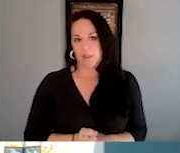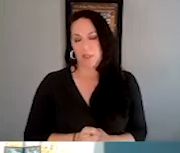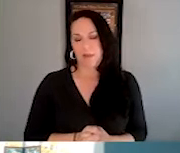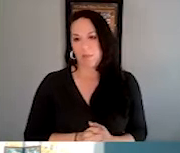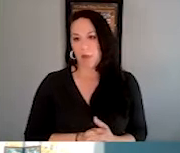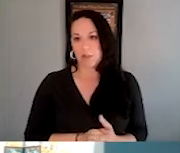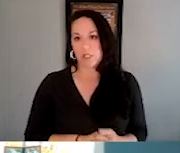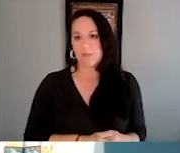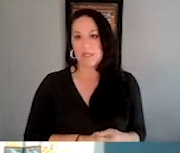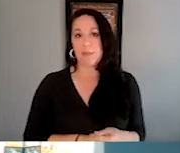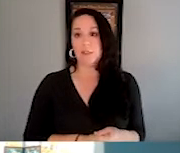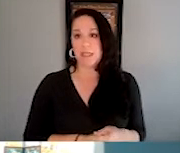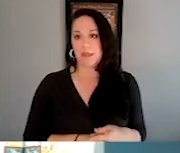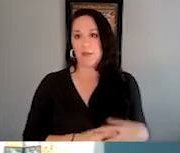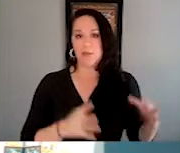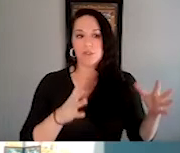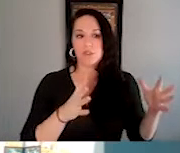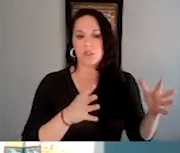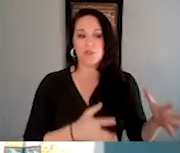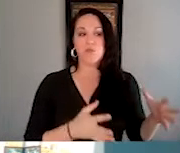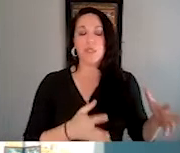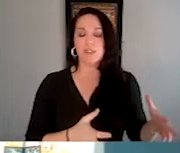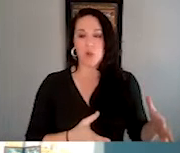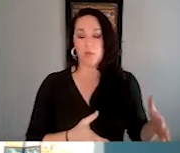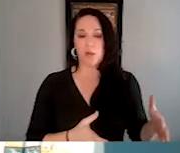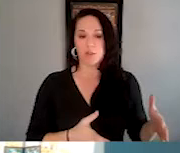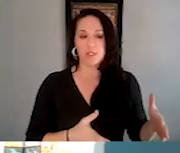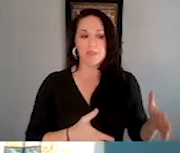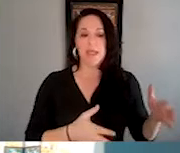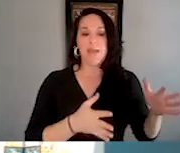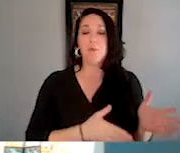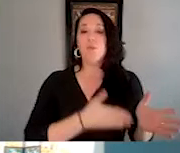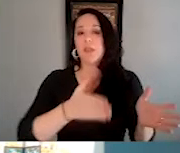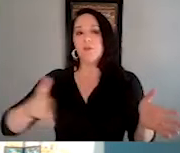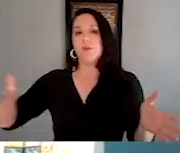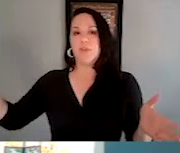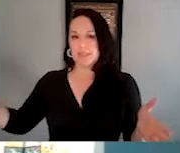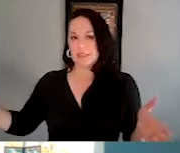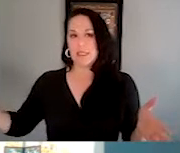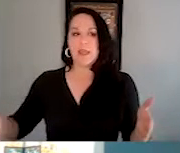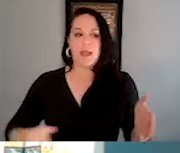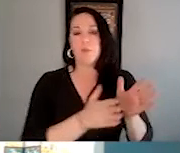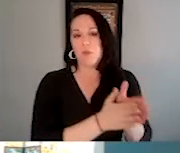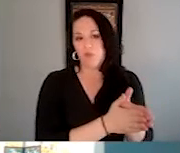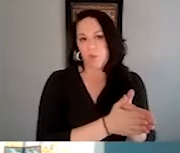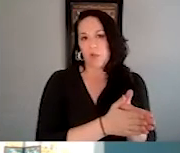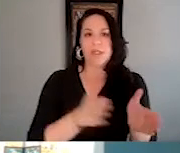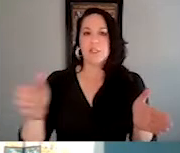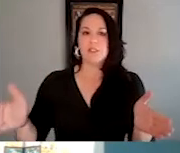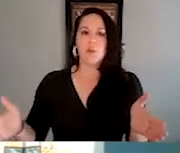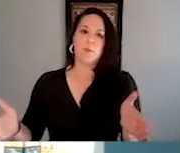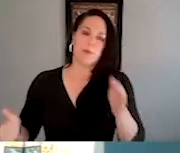when we talk about our partnerships and building those really strong partnerships and moving through those phases of moving